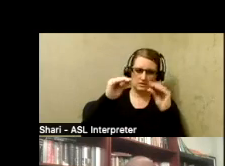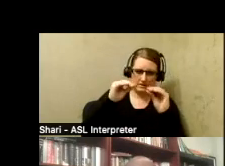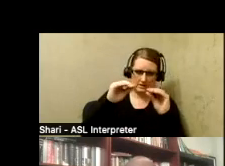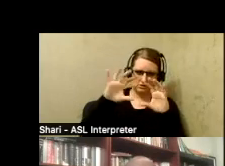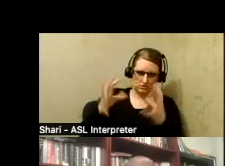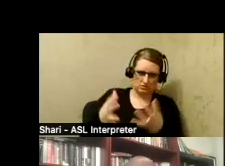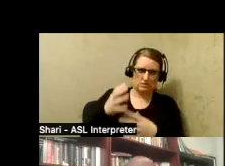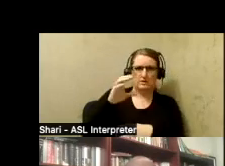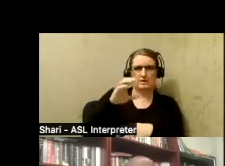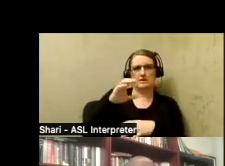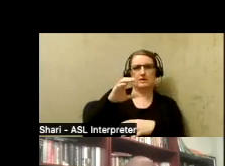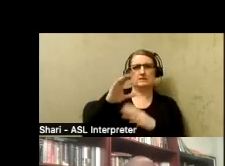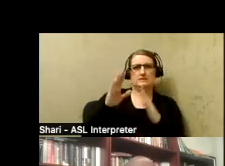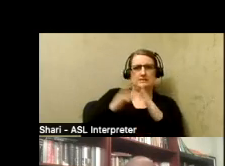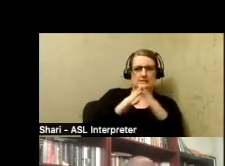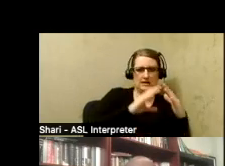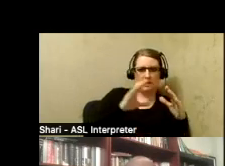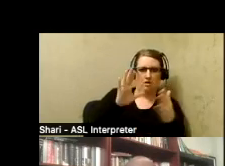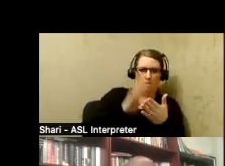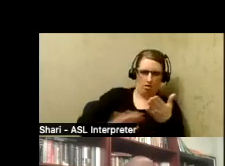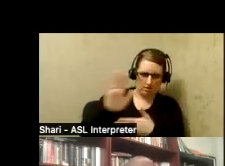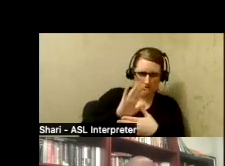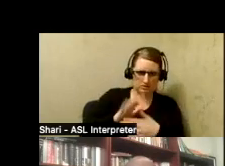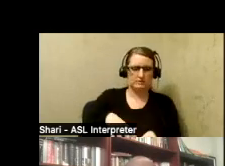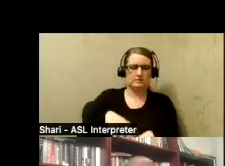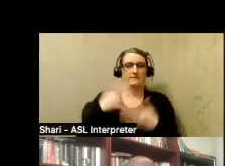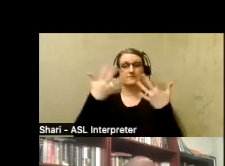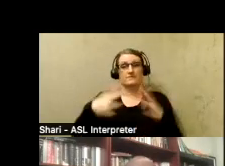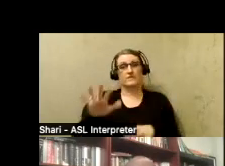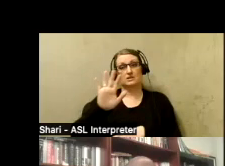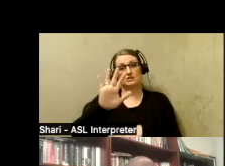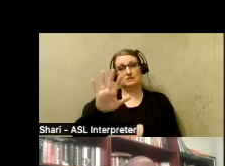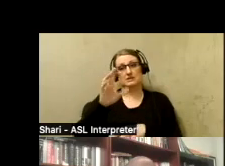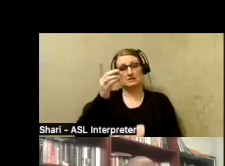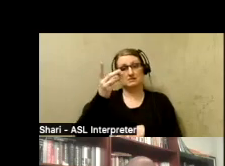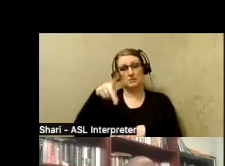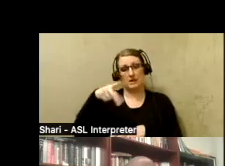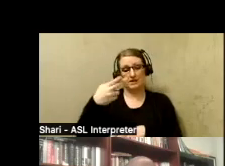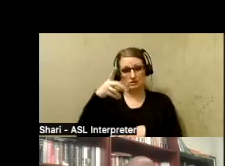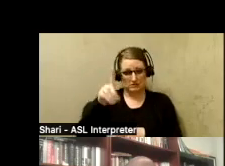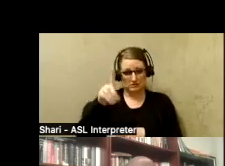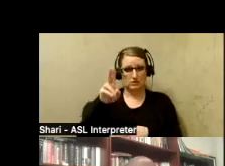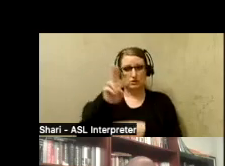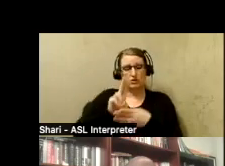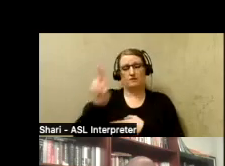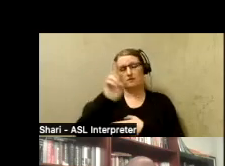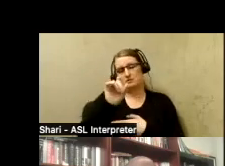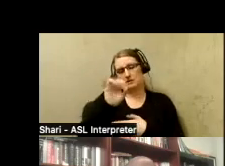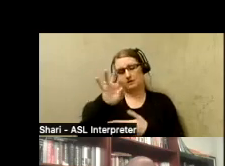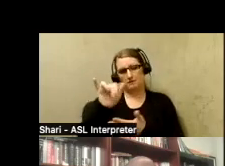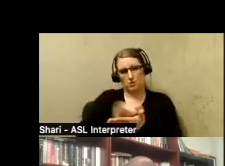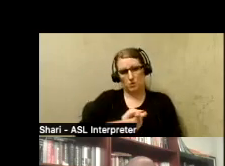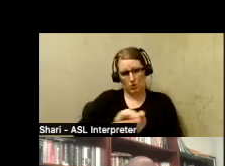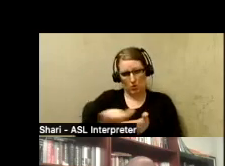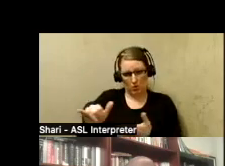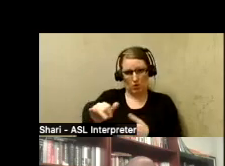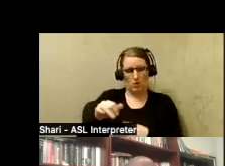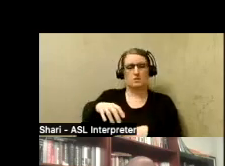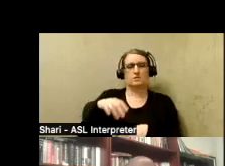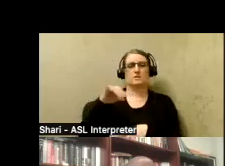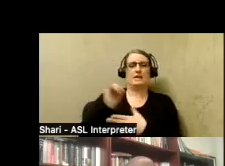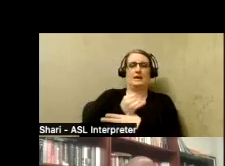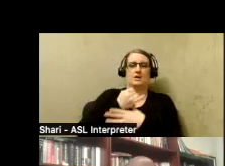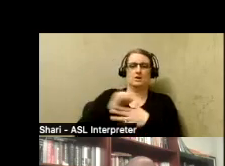doctoral program at City College. He completed his doctoral training at the City University of New York and his doctoral internship at the New